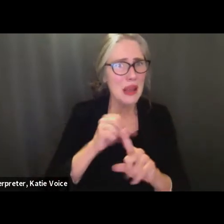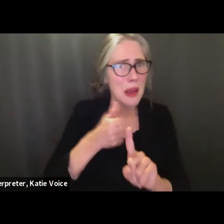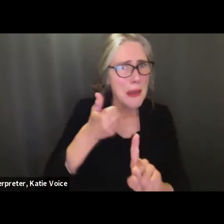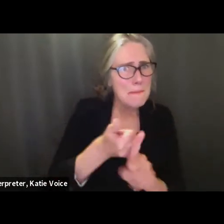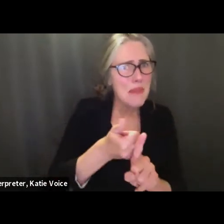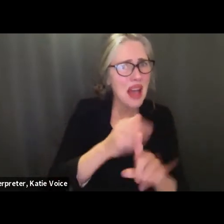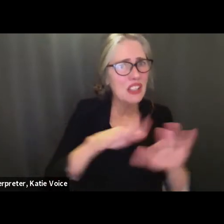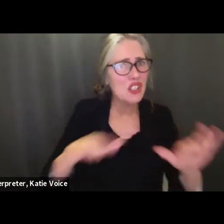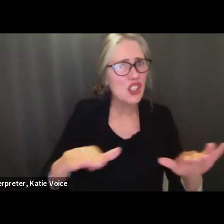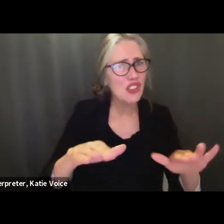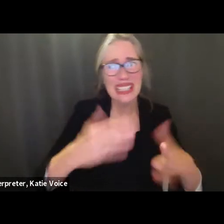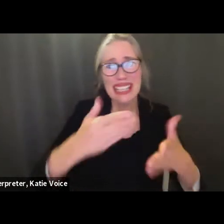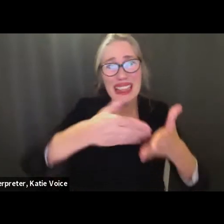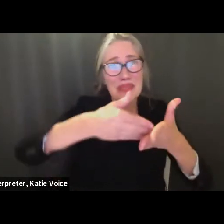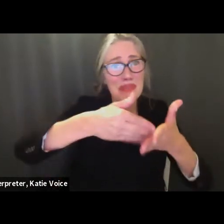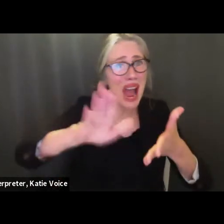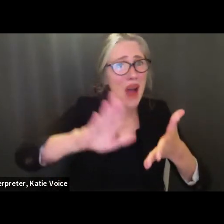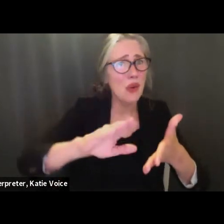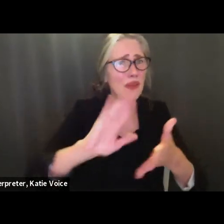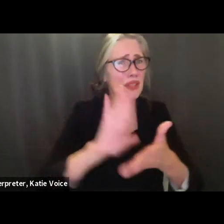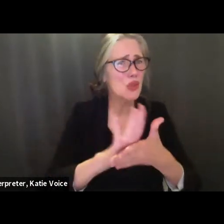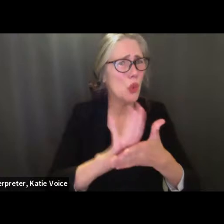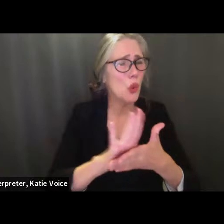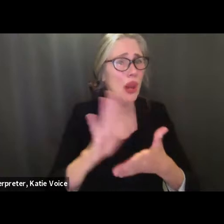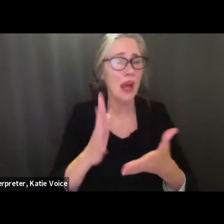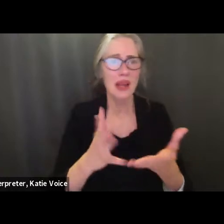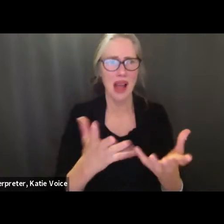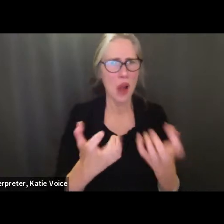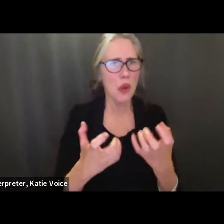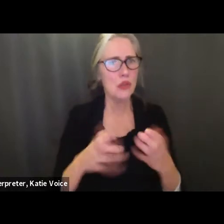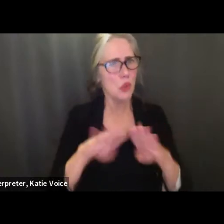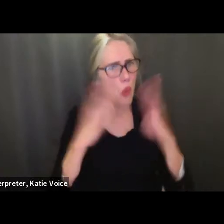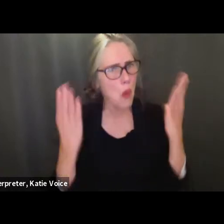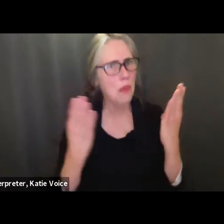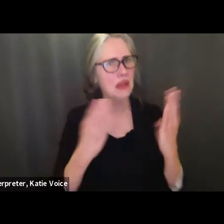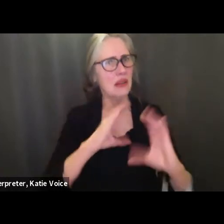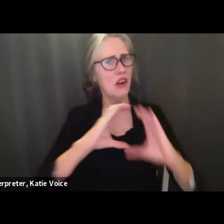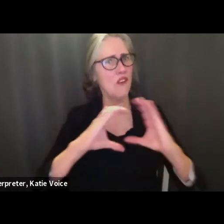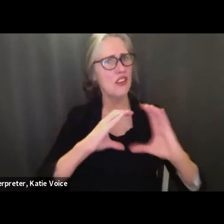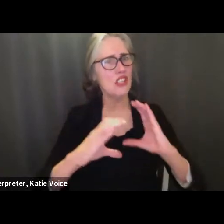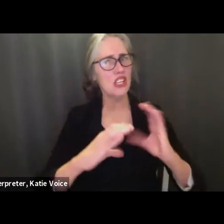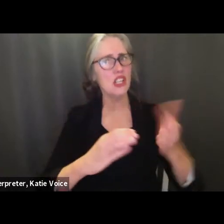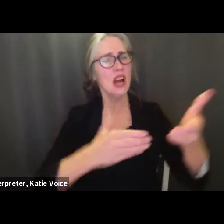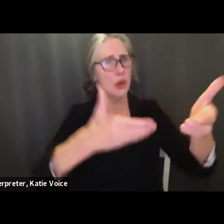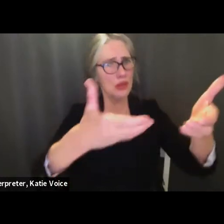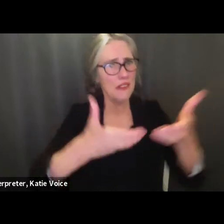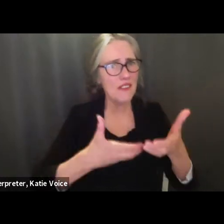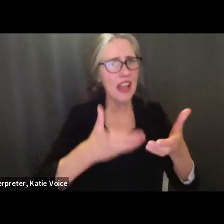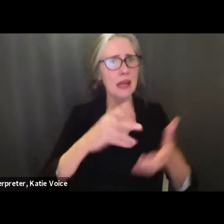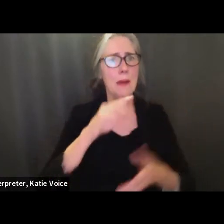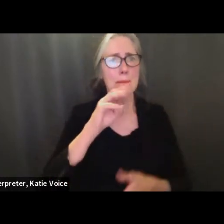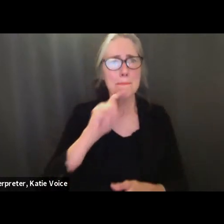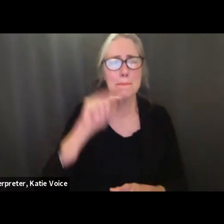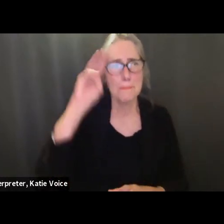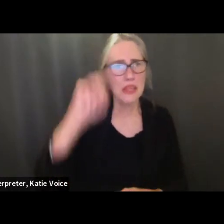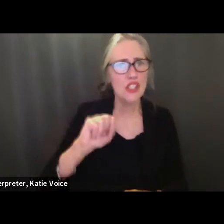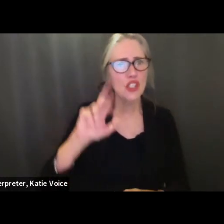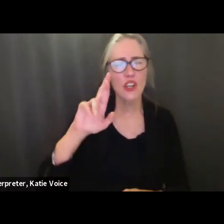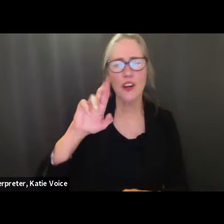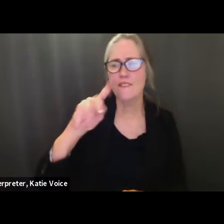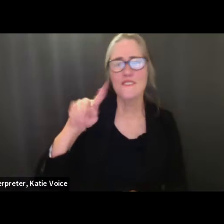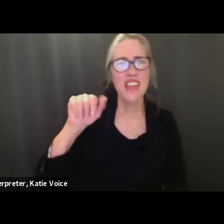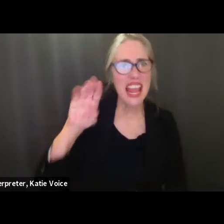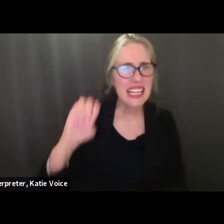and really want to have this conversation. And with Mr. Vance, with Sean Carey, Fran Wagonek, anybody,